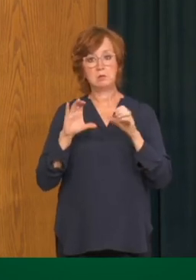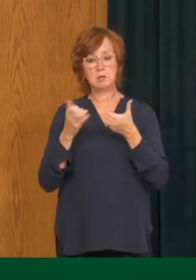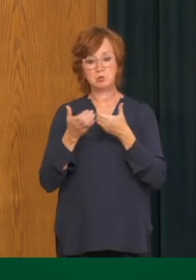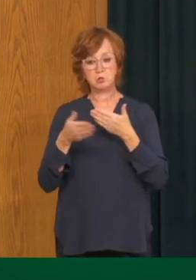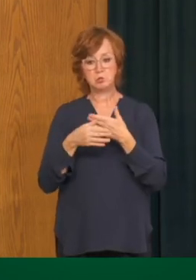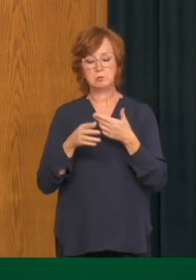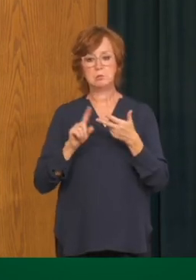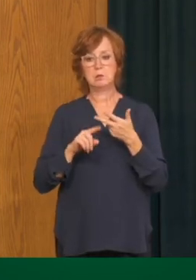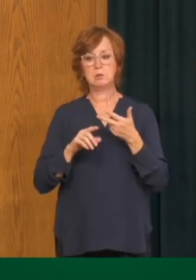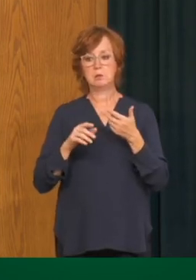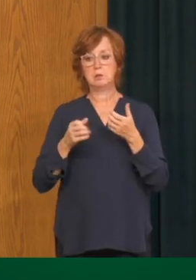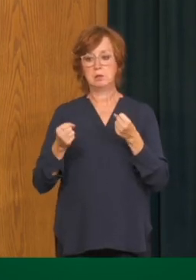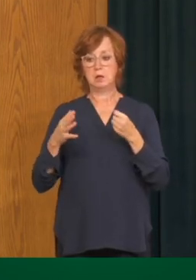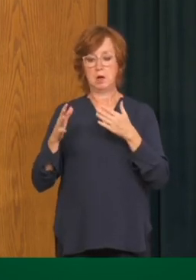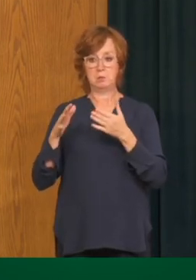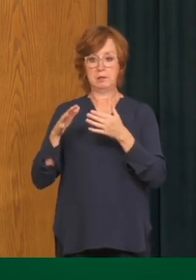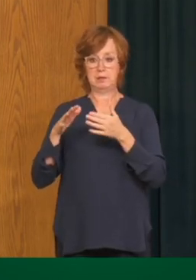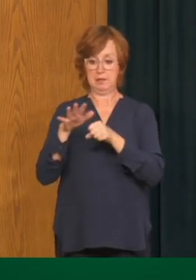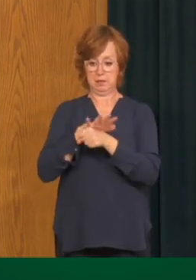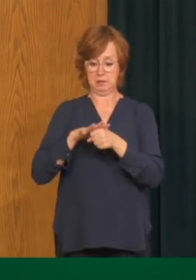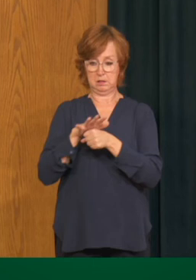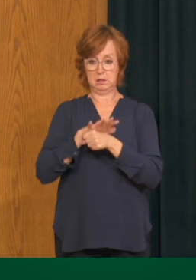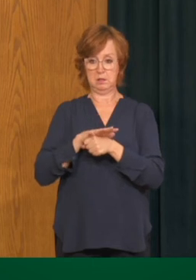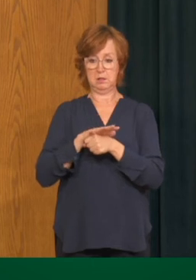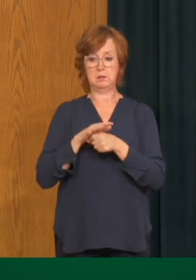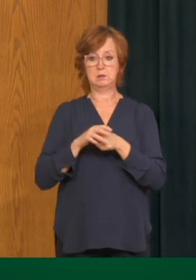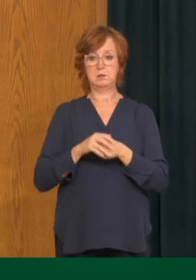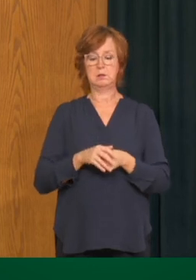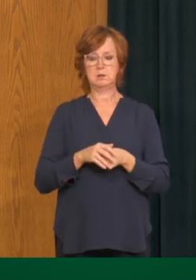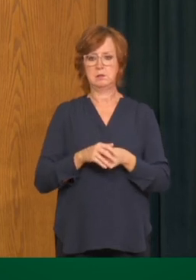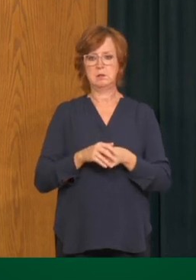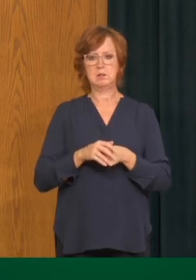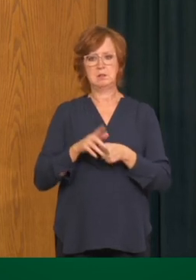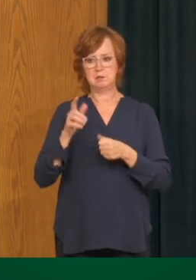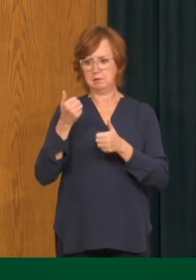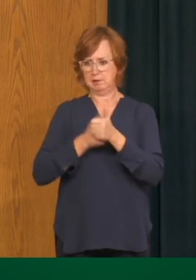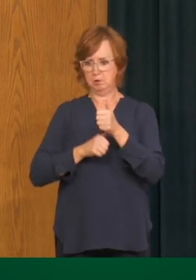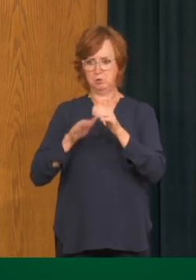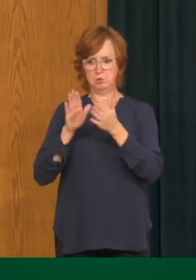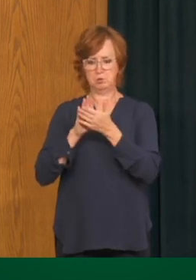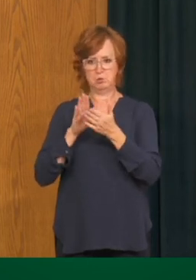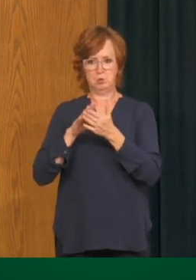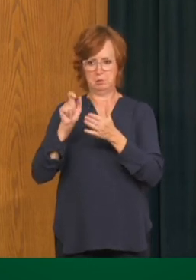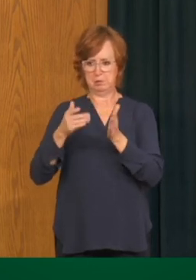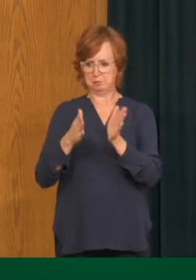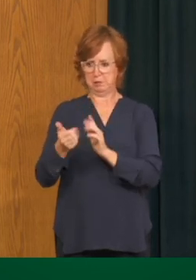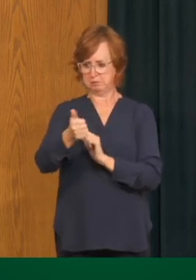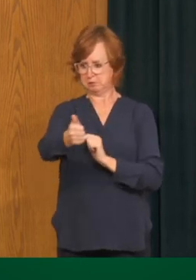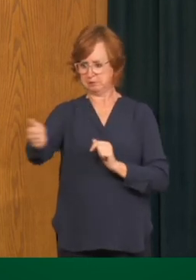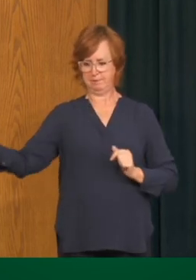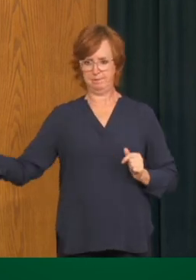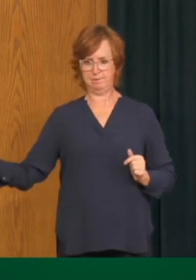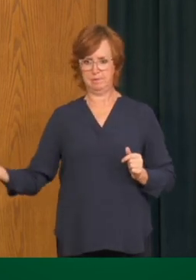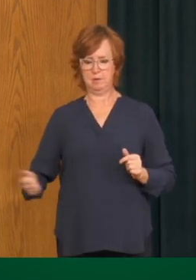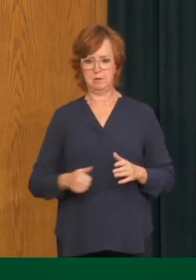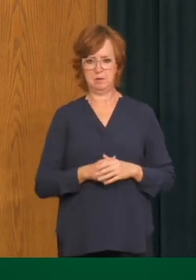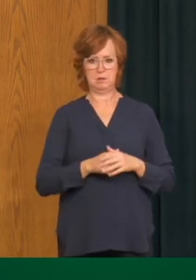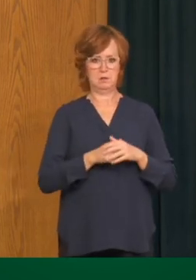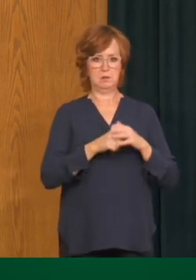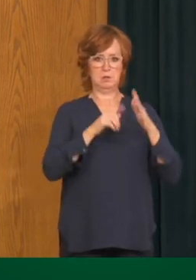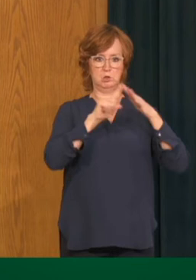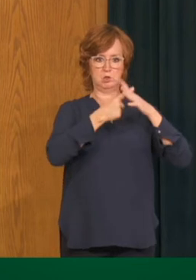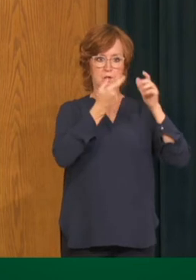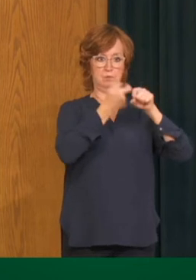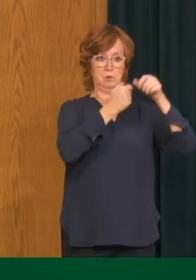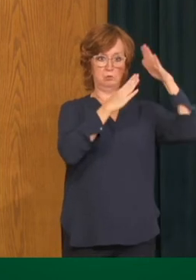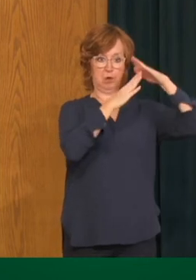division. So a lot of the planning cascades down to the individual school level, but then has to comply with